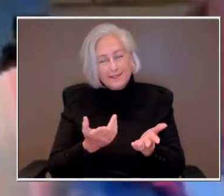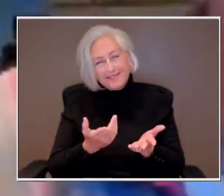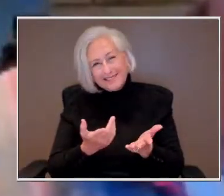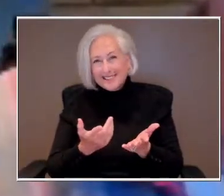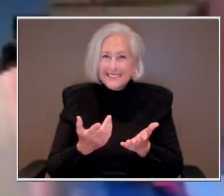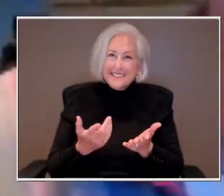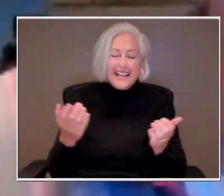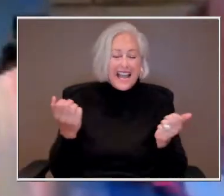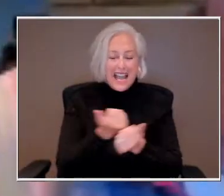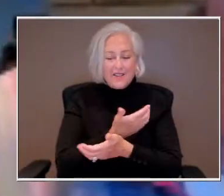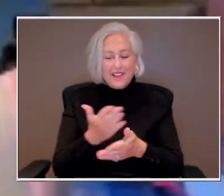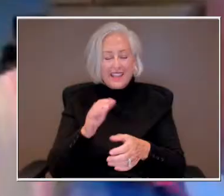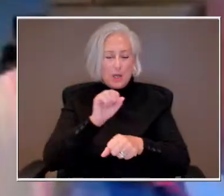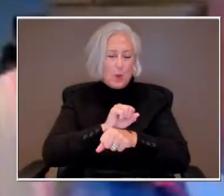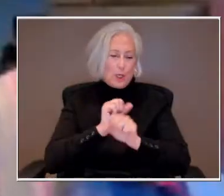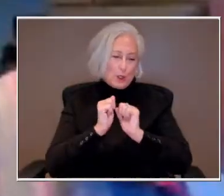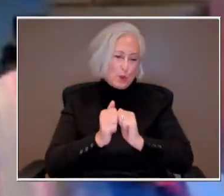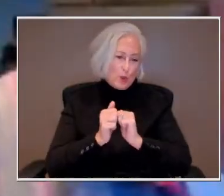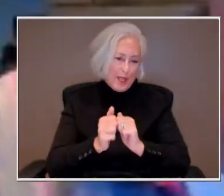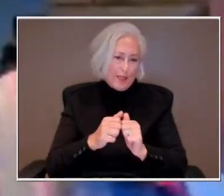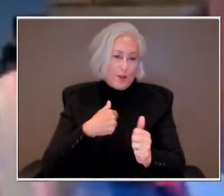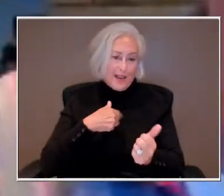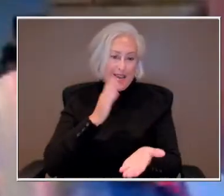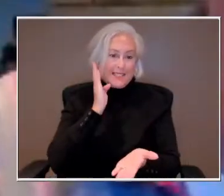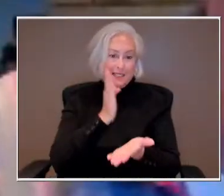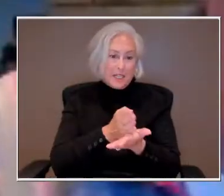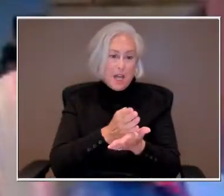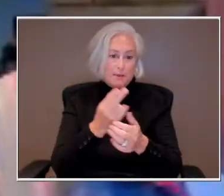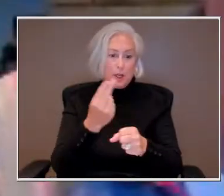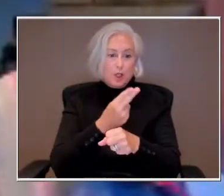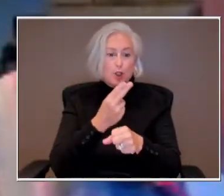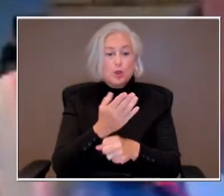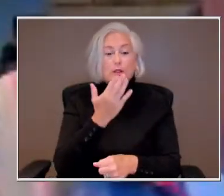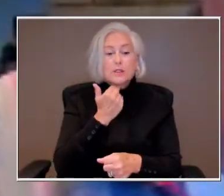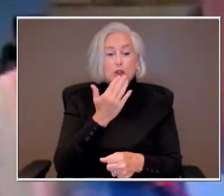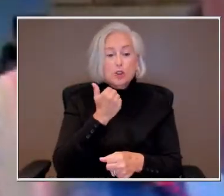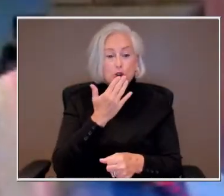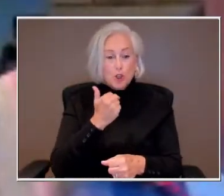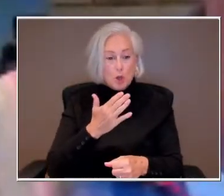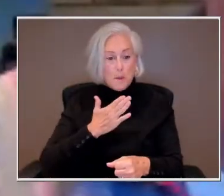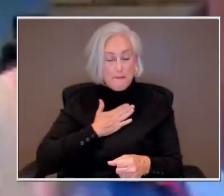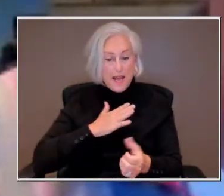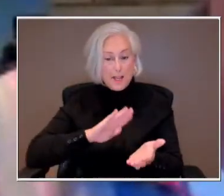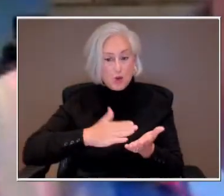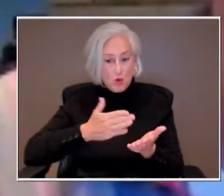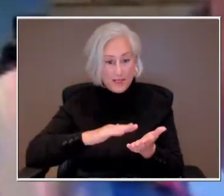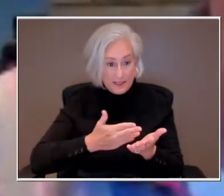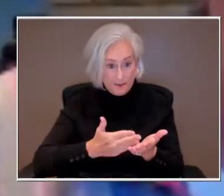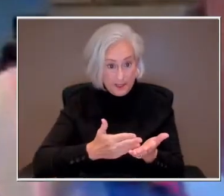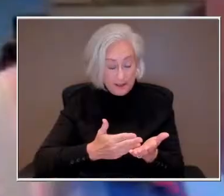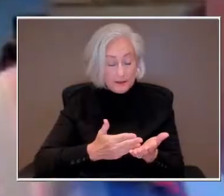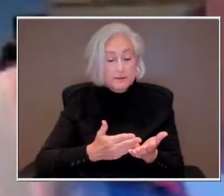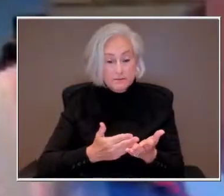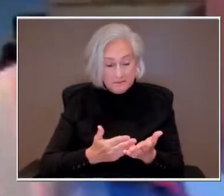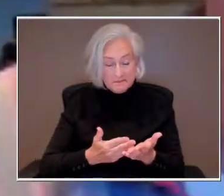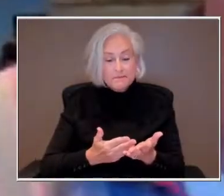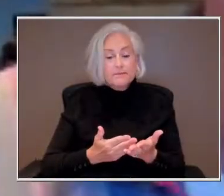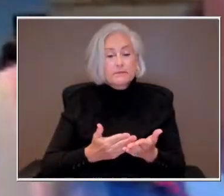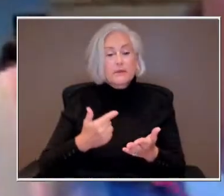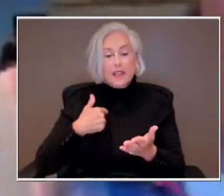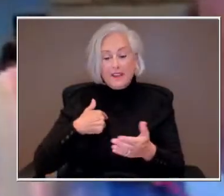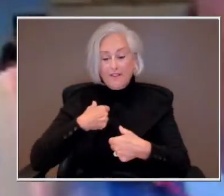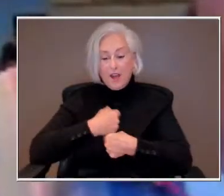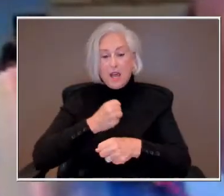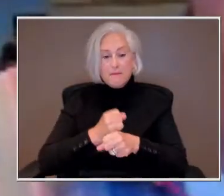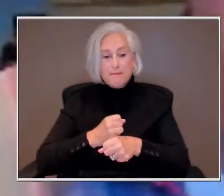everything works together. And so I stopped using sugar in a lot of the recipes. And and I use, like when I make cornbread,